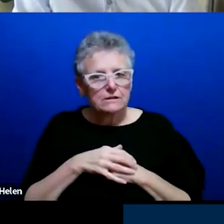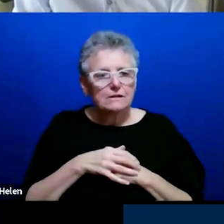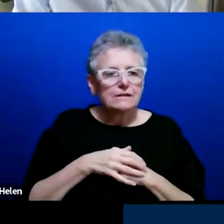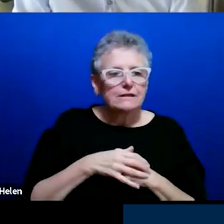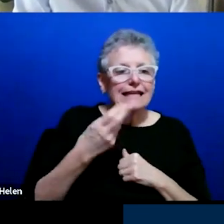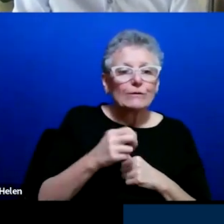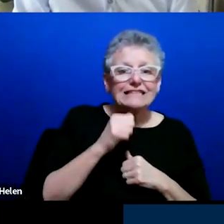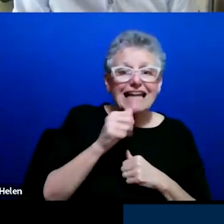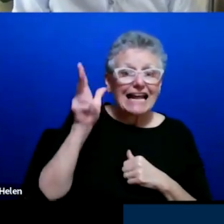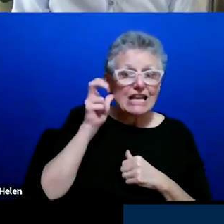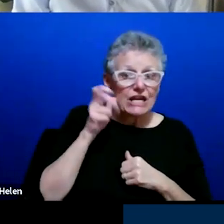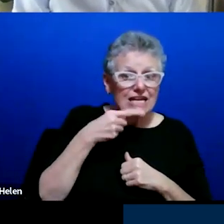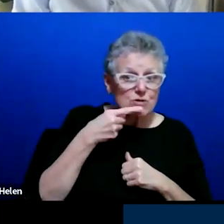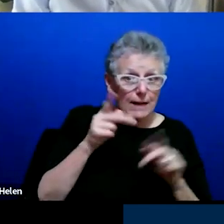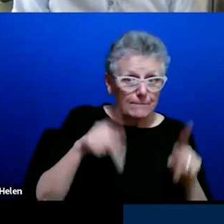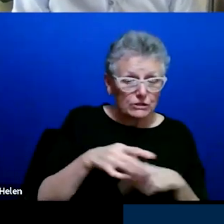ordinary person.